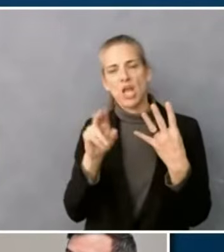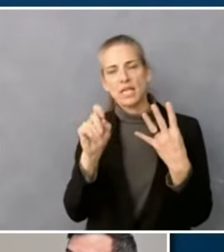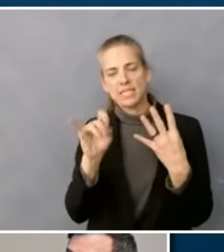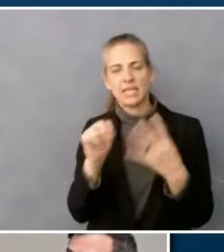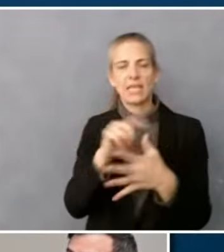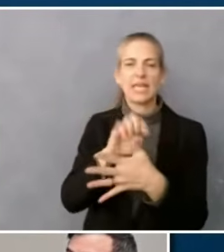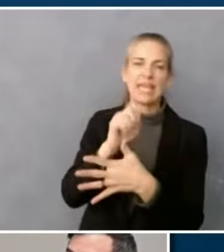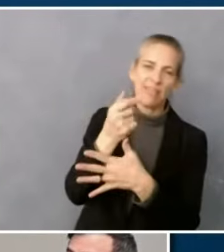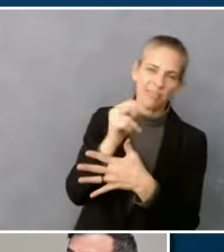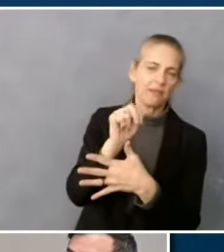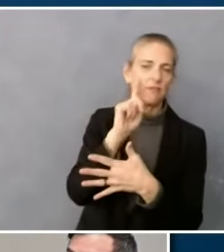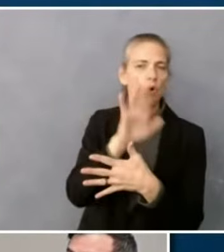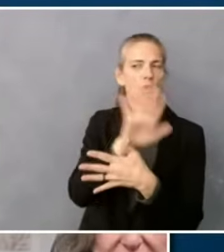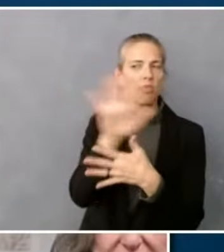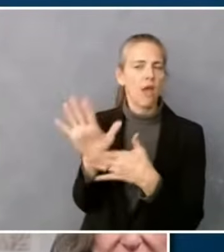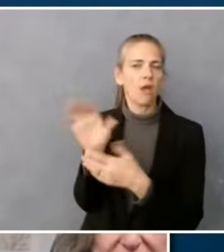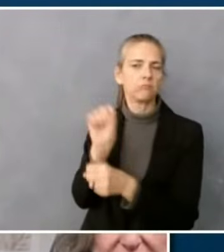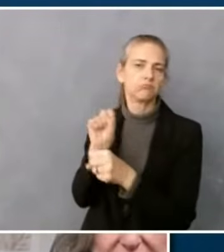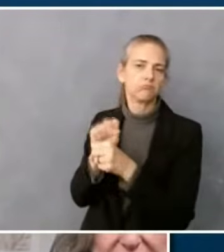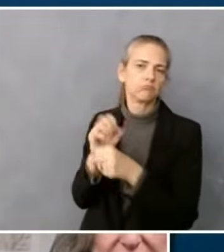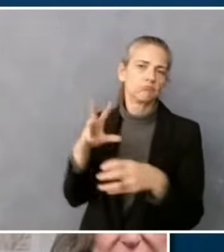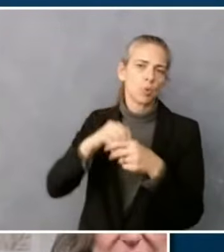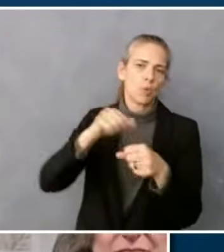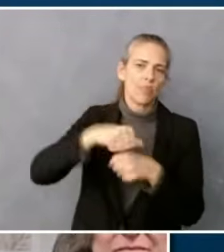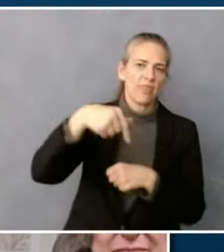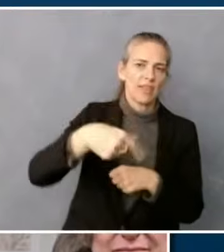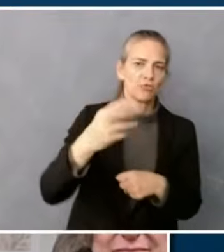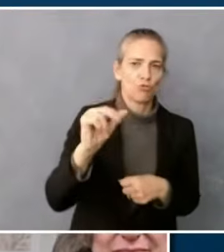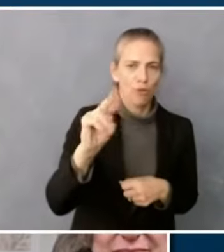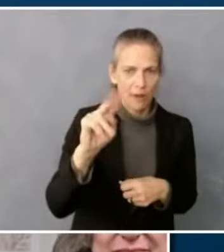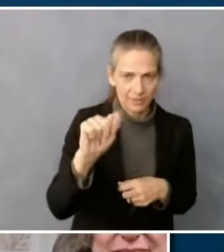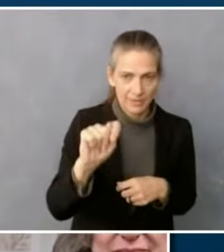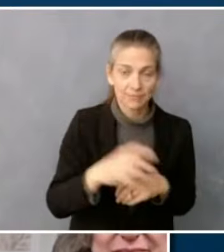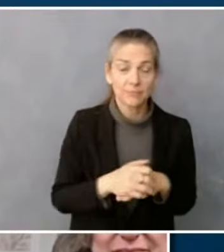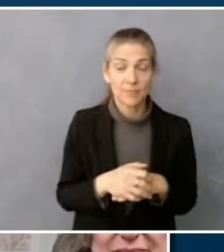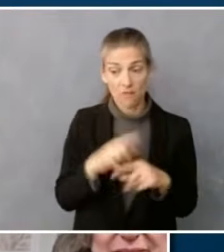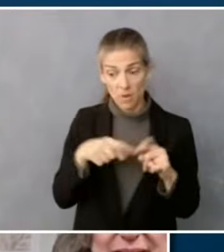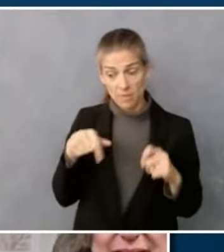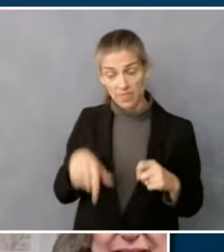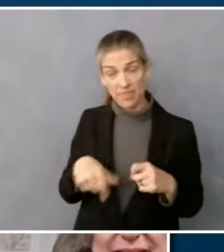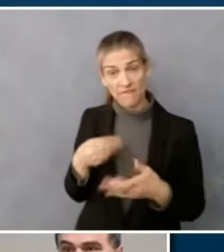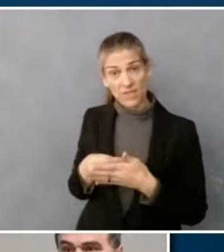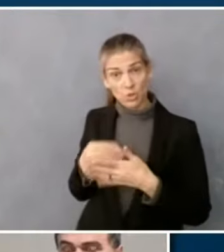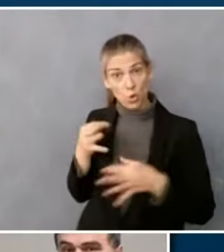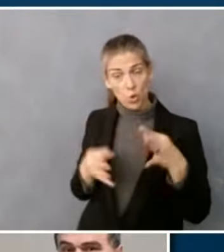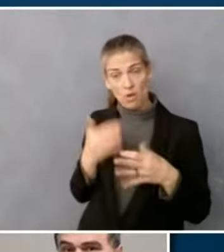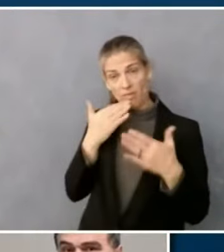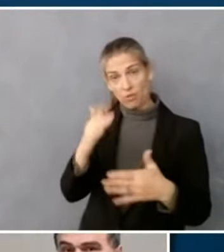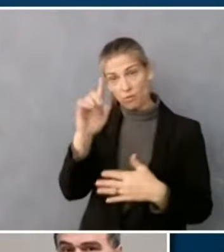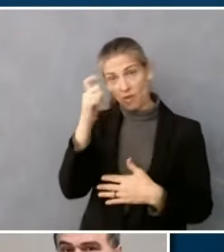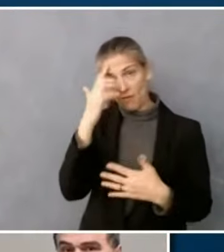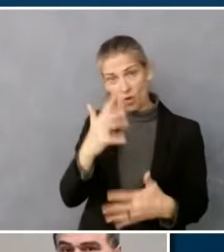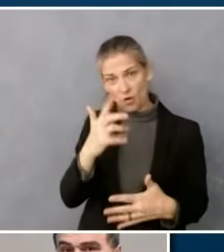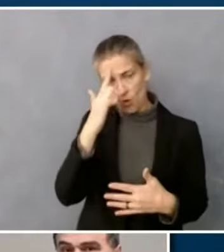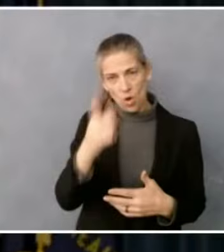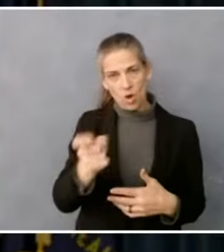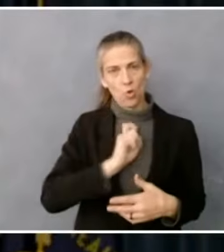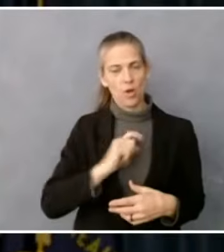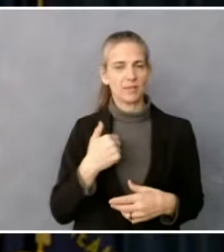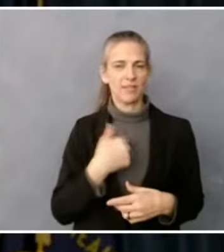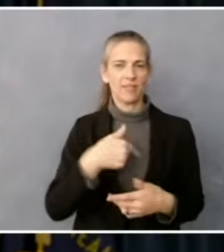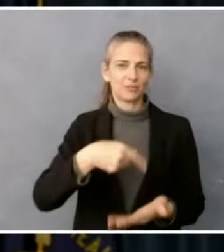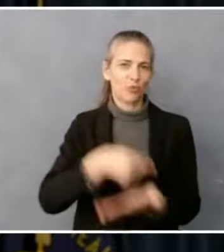their help on this CBDG grant. And on behalf of the Fiscal Court, thank you, Governor Beshear, for awarding us this grant.